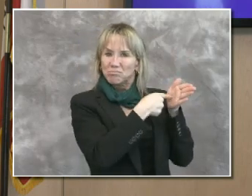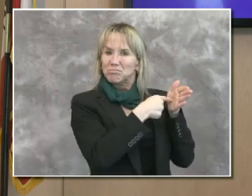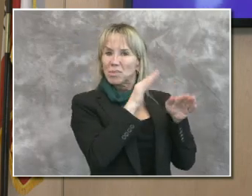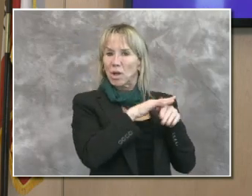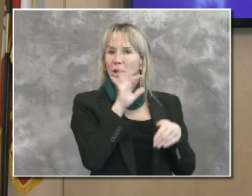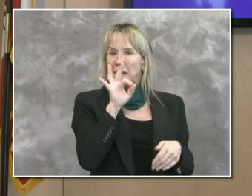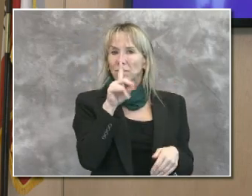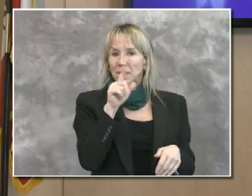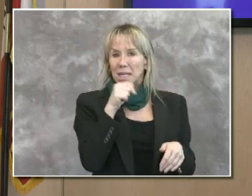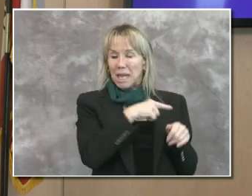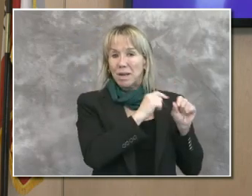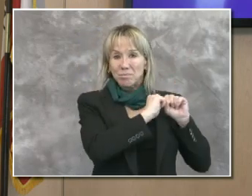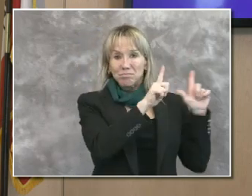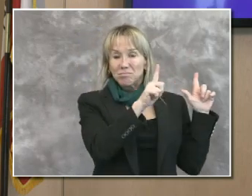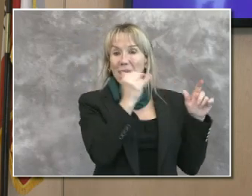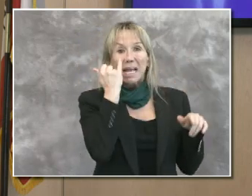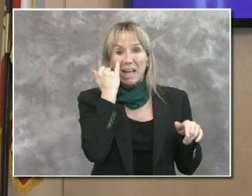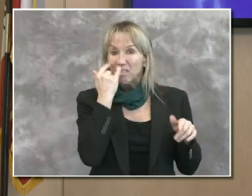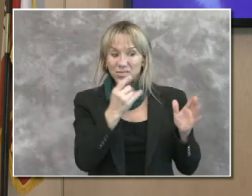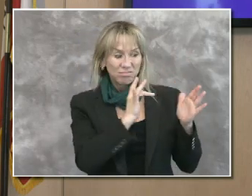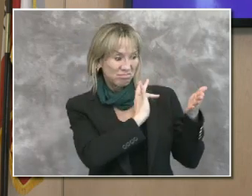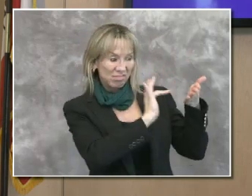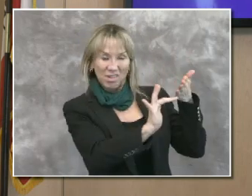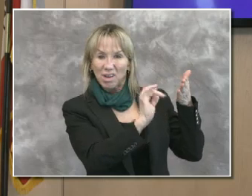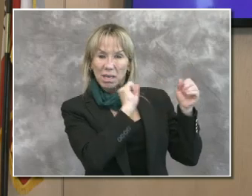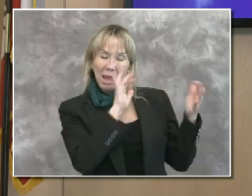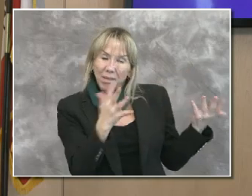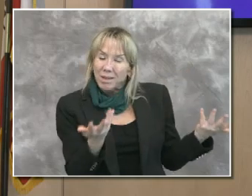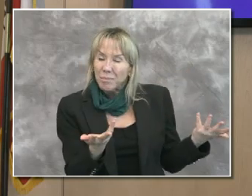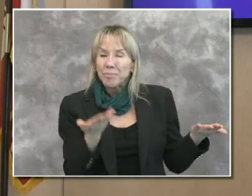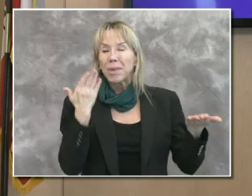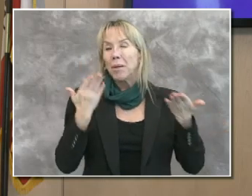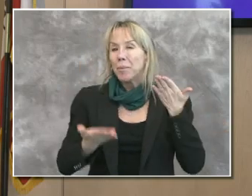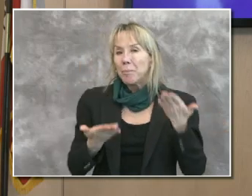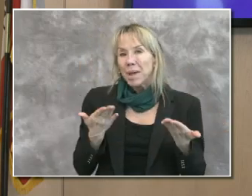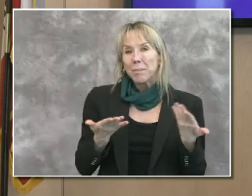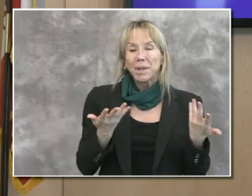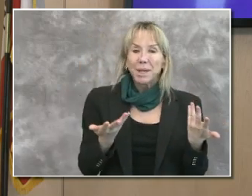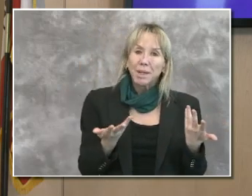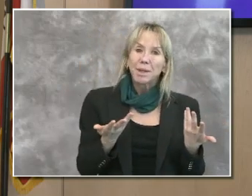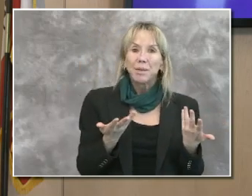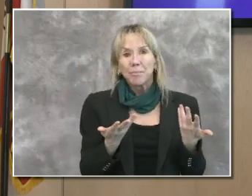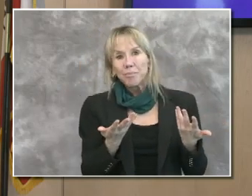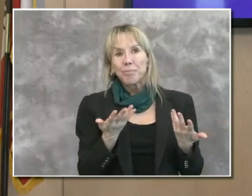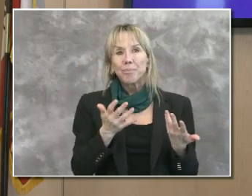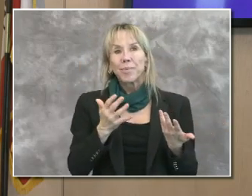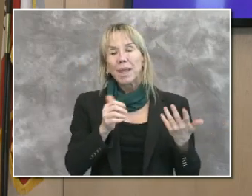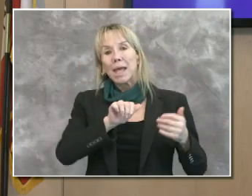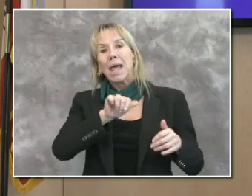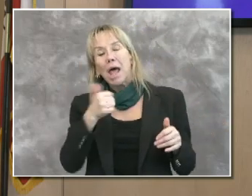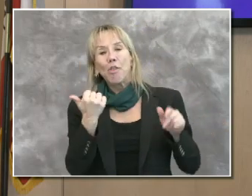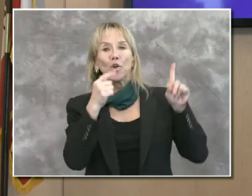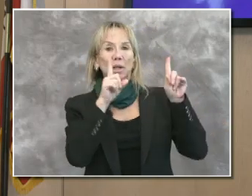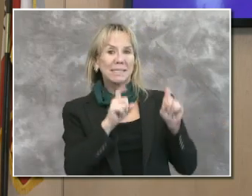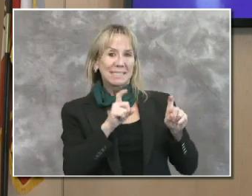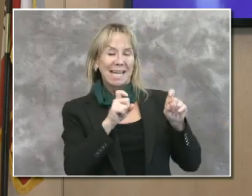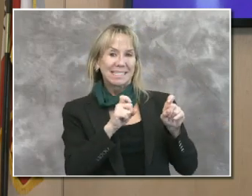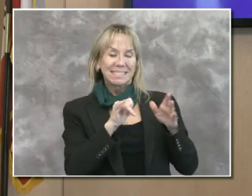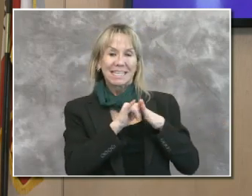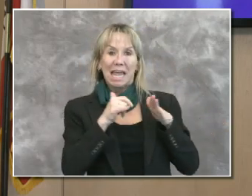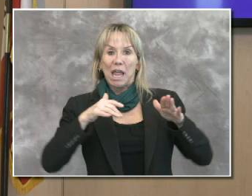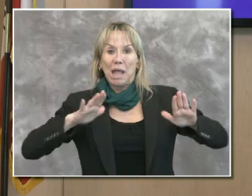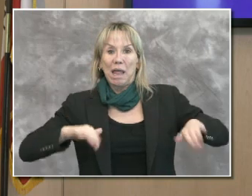if it's not, there may be some permissible use of tests that aren't yet